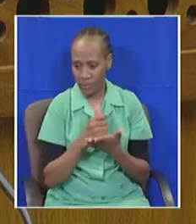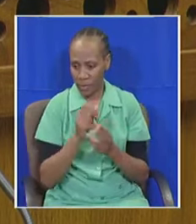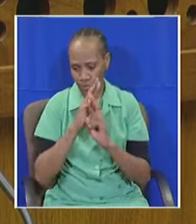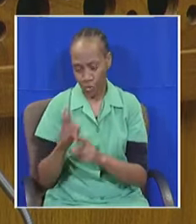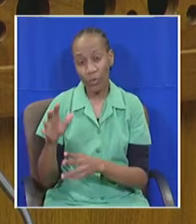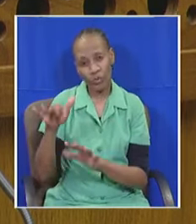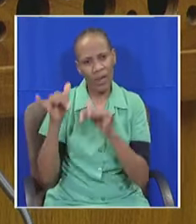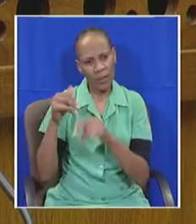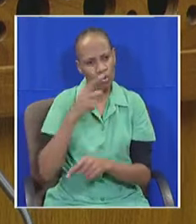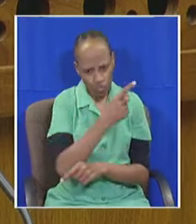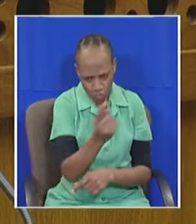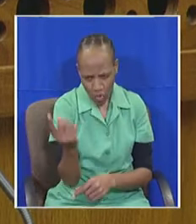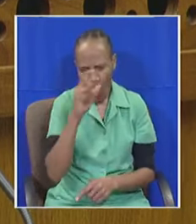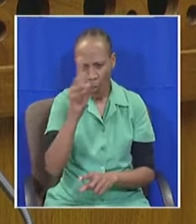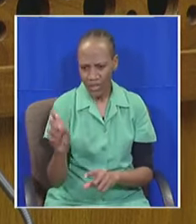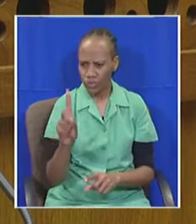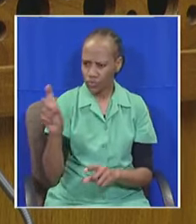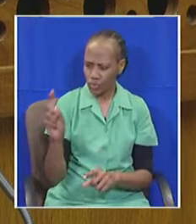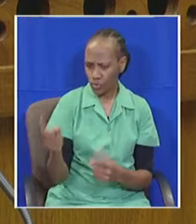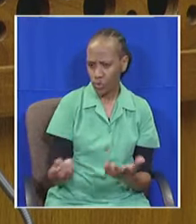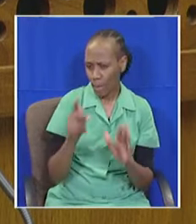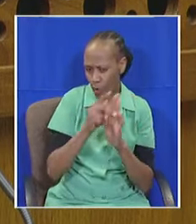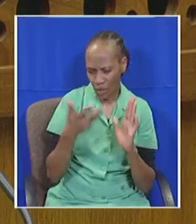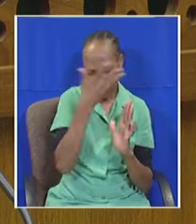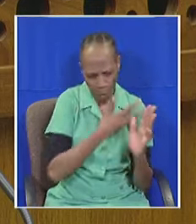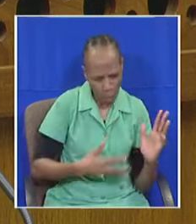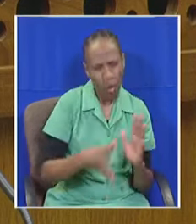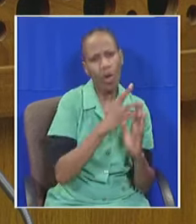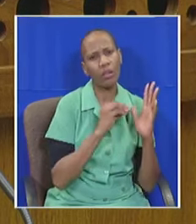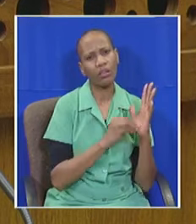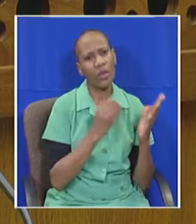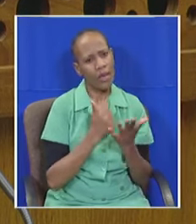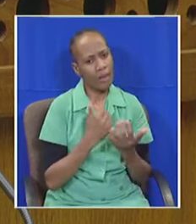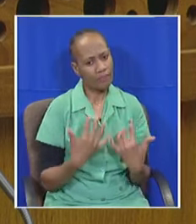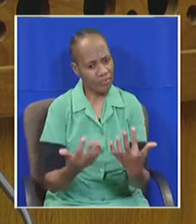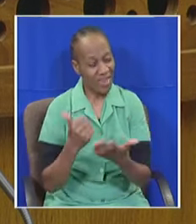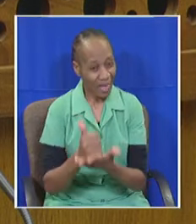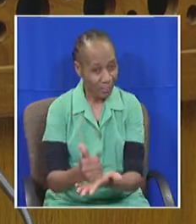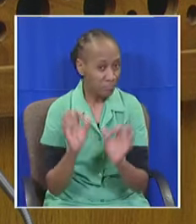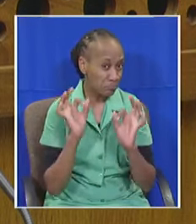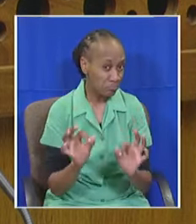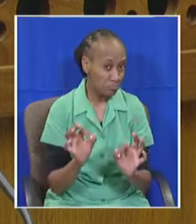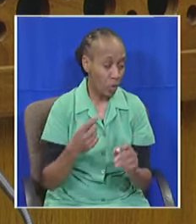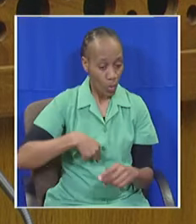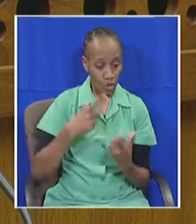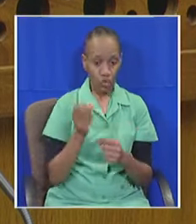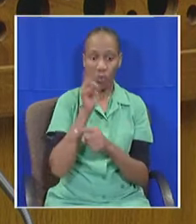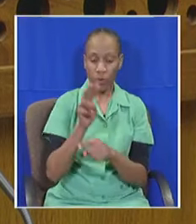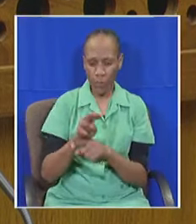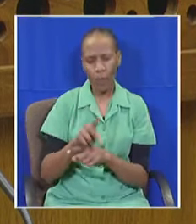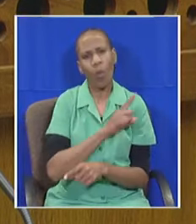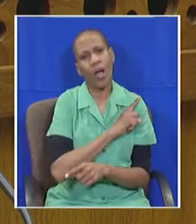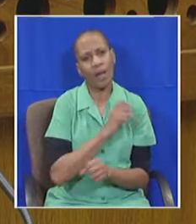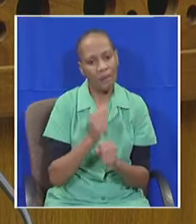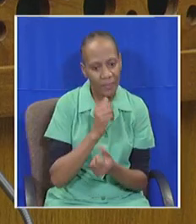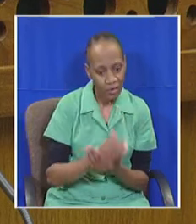ourselves if these programs are really doing what they're doing on the ground, and our oversight work should be towards ensuring